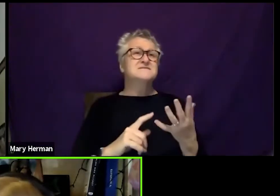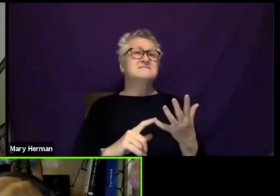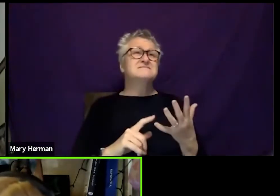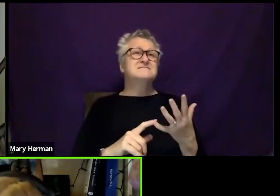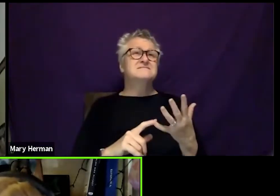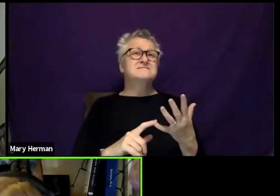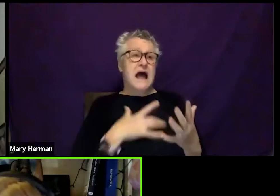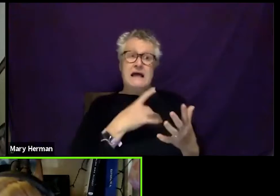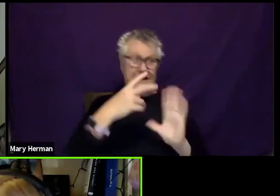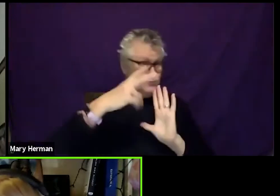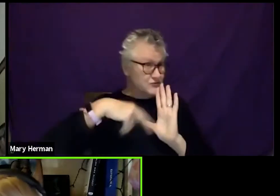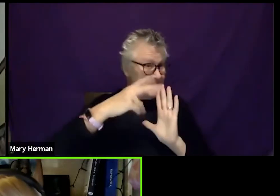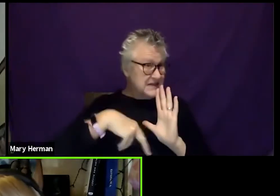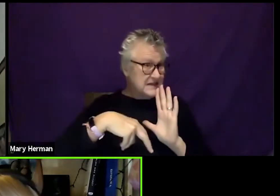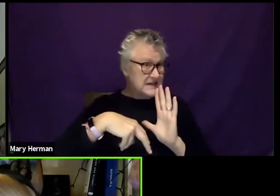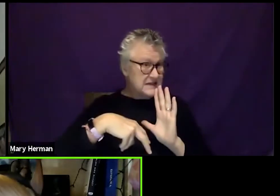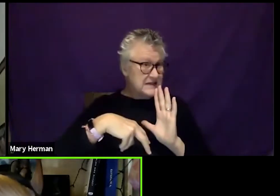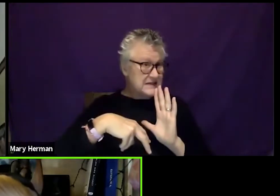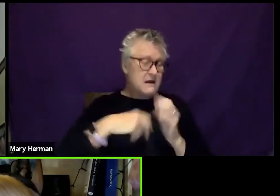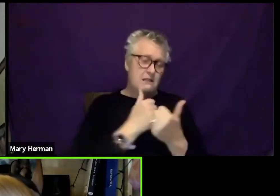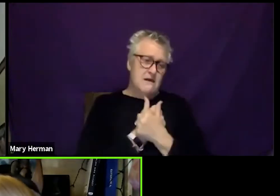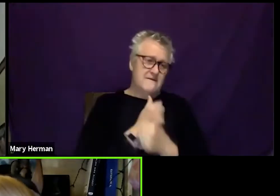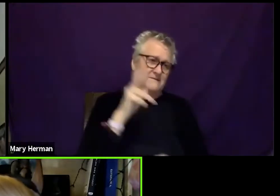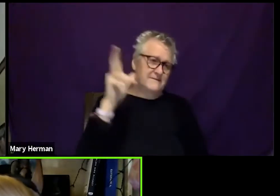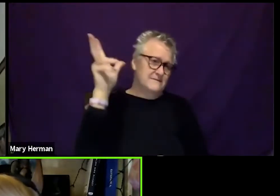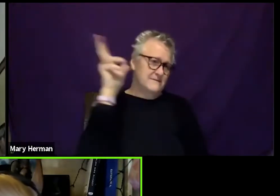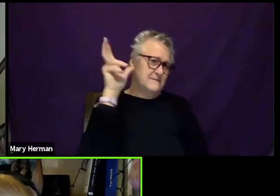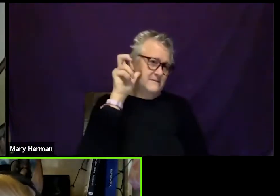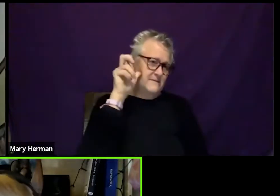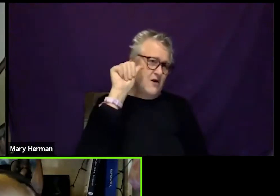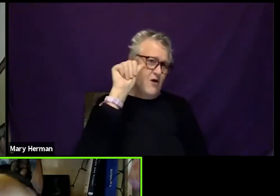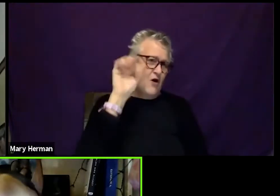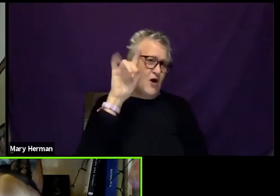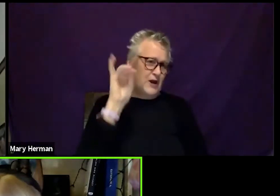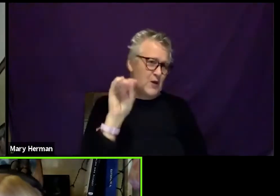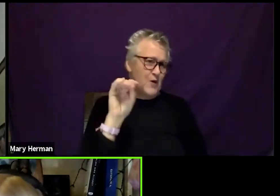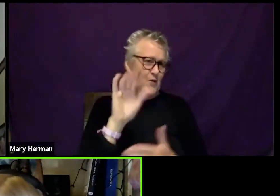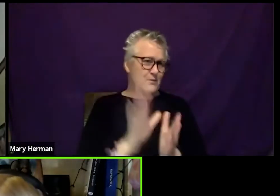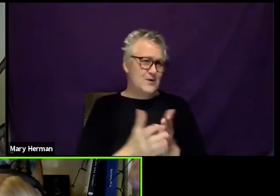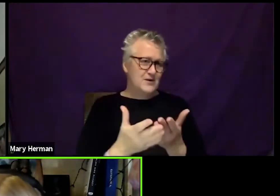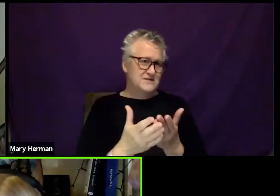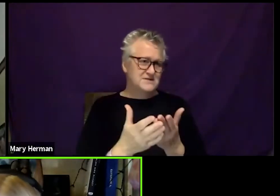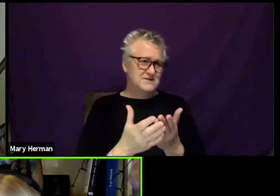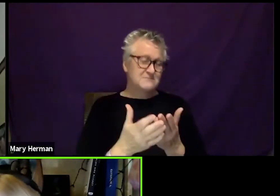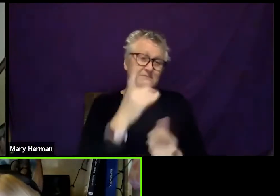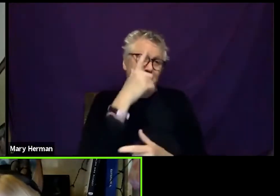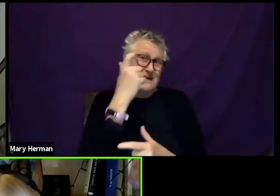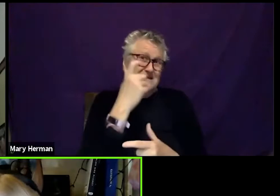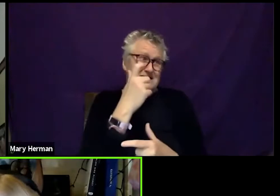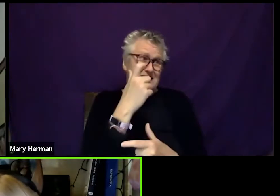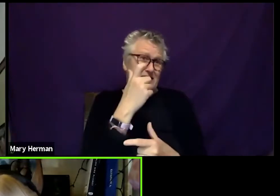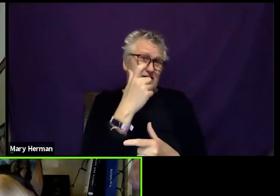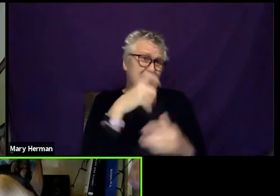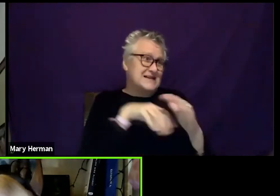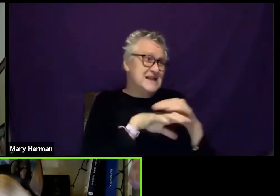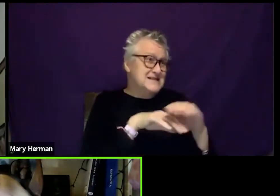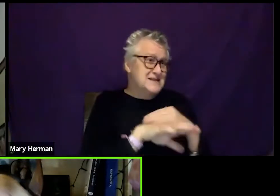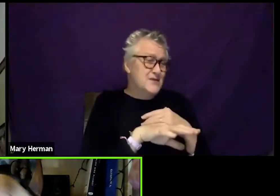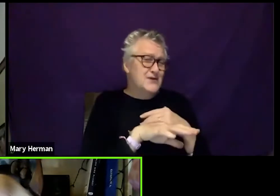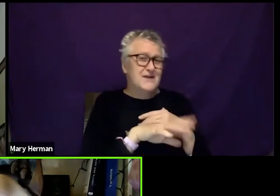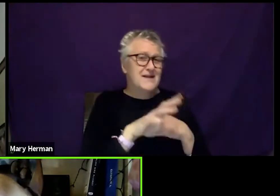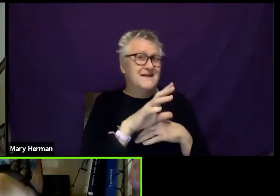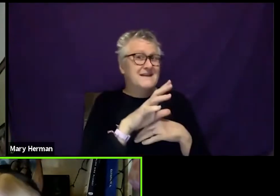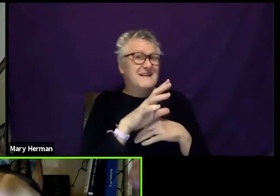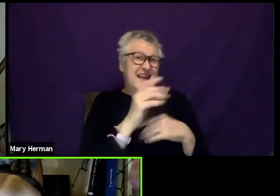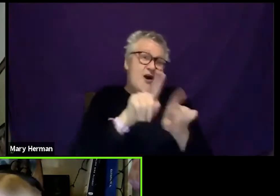they're accessible, and B, because you can do stuff. You can do the washing up, or you